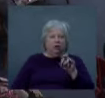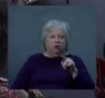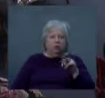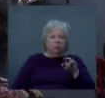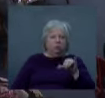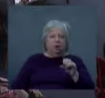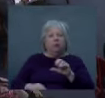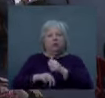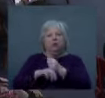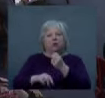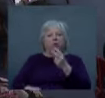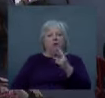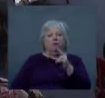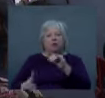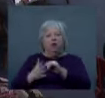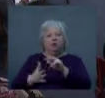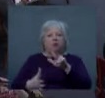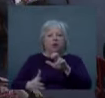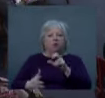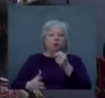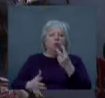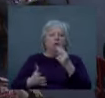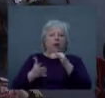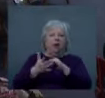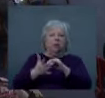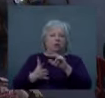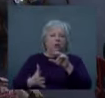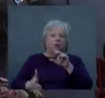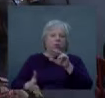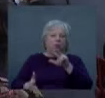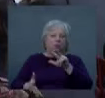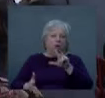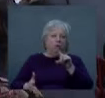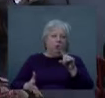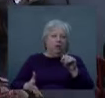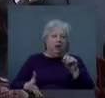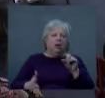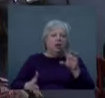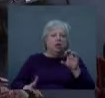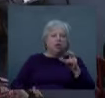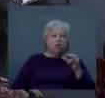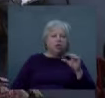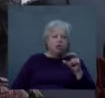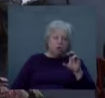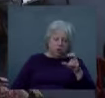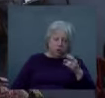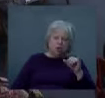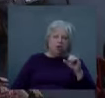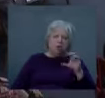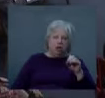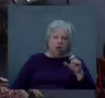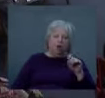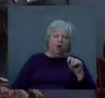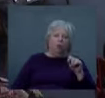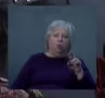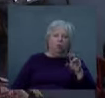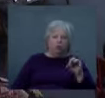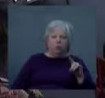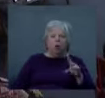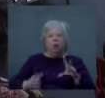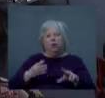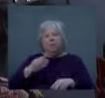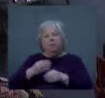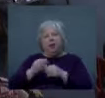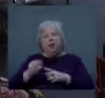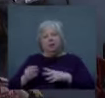at 12,300, 12,320, and 12,340 Chico Road, Little Rock, Arkansas, amending the official zoning map of the